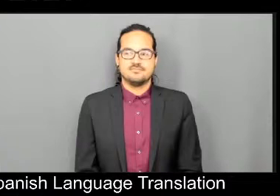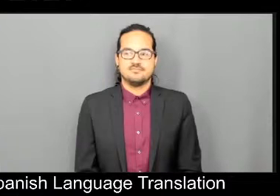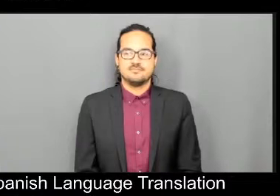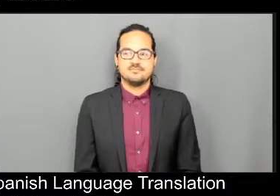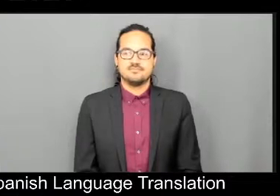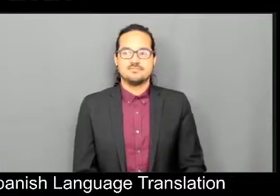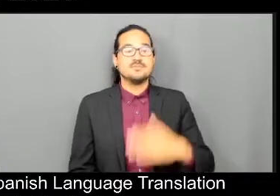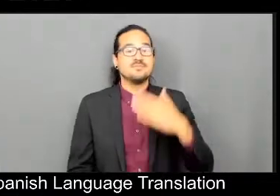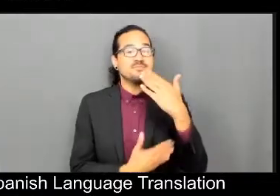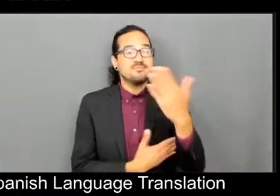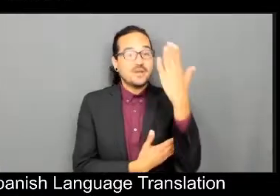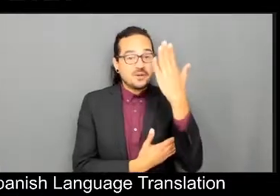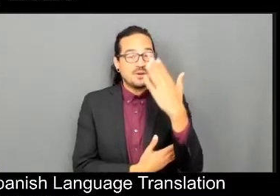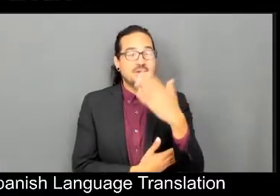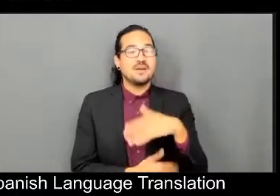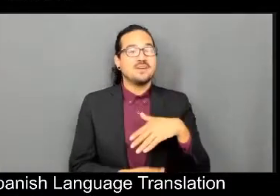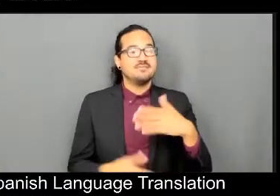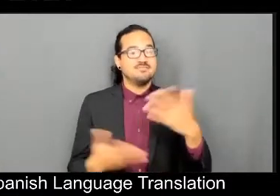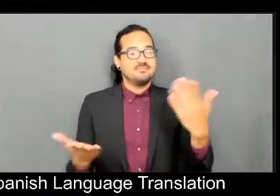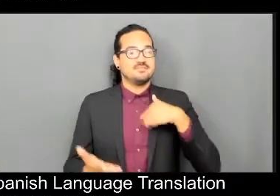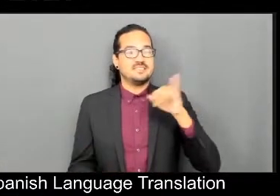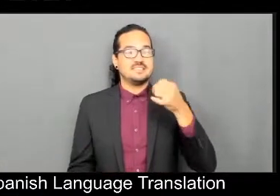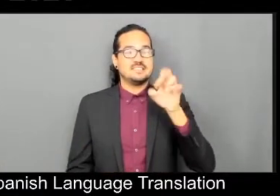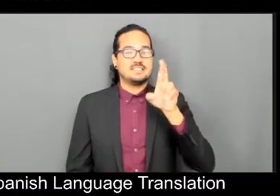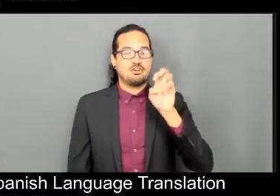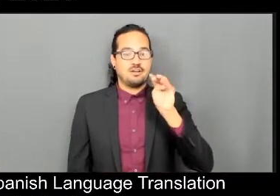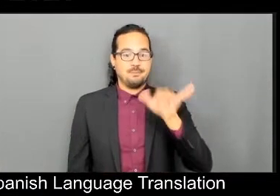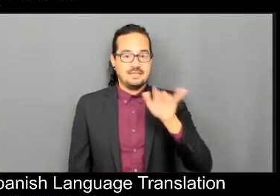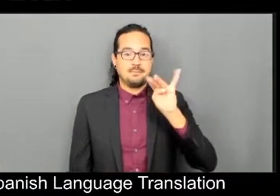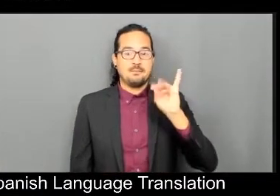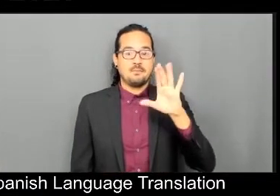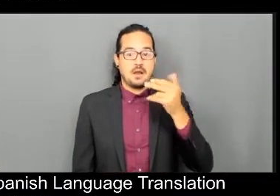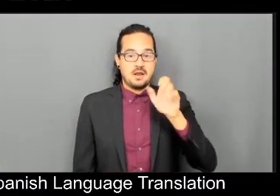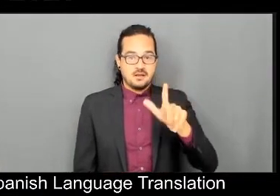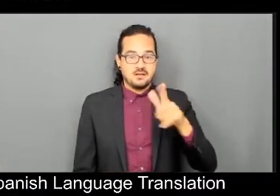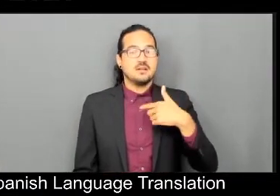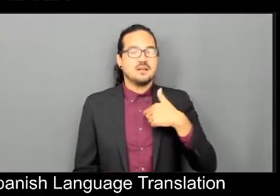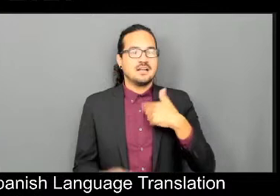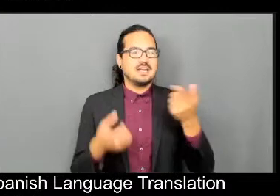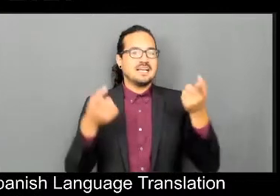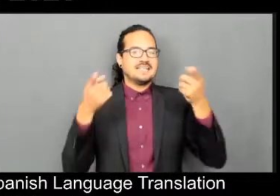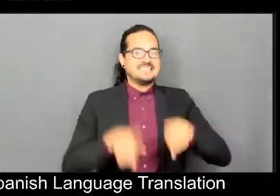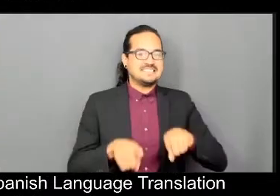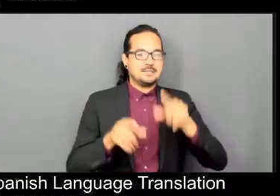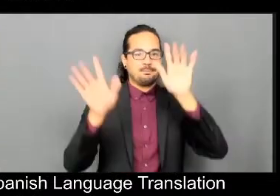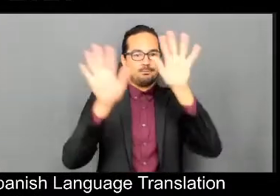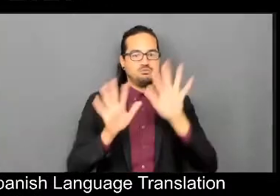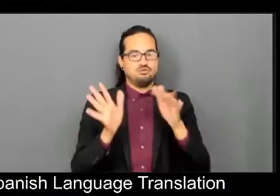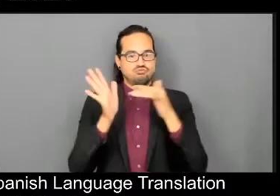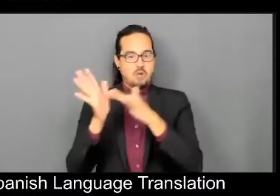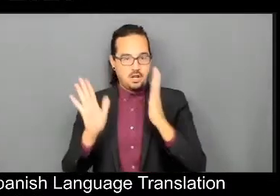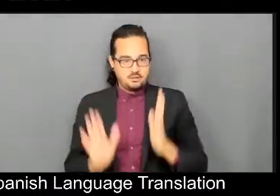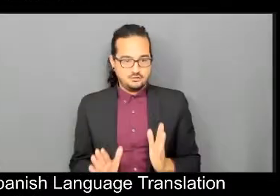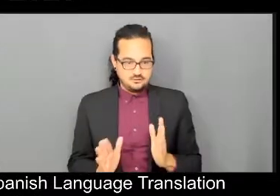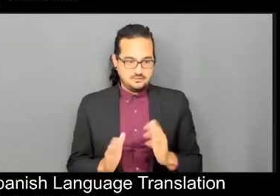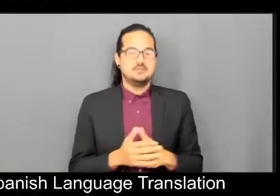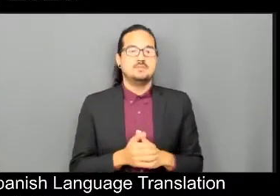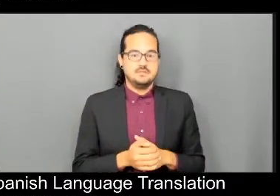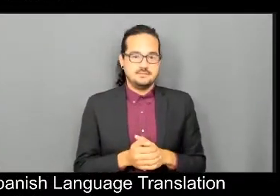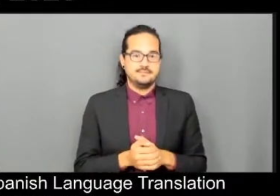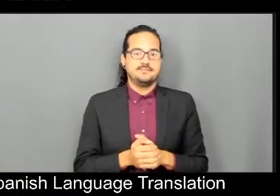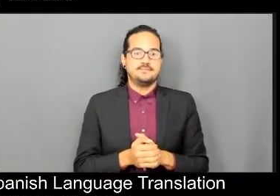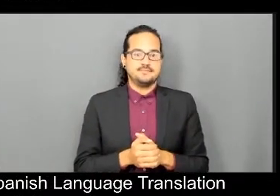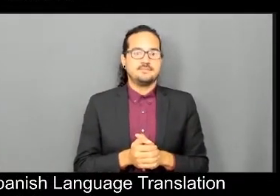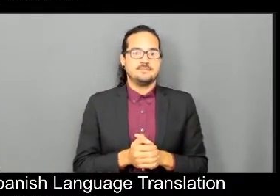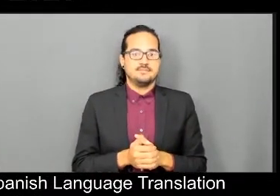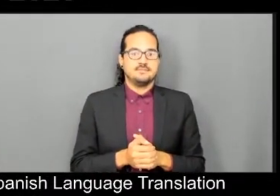Good morning, everyone. Jeremy Michael, Incident Meteorologist. So the main things that we're messaging over the next few days, especially as we go into this weekend